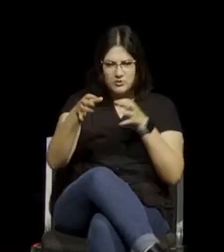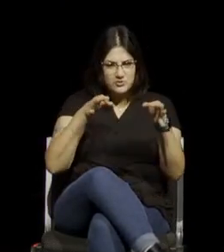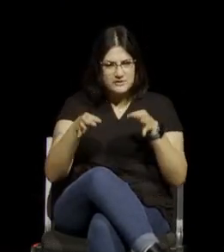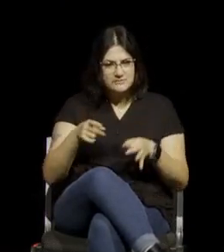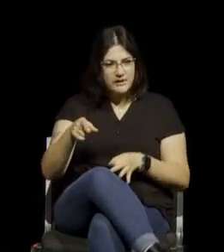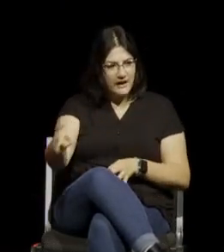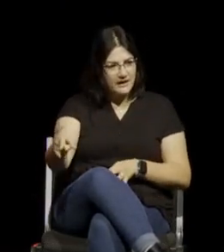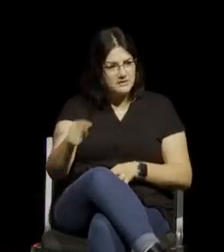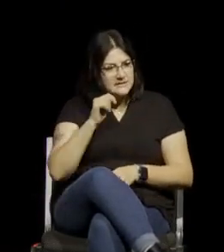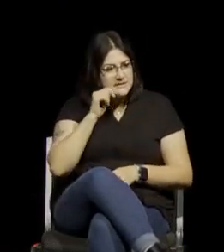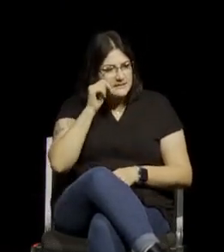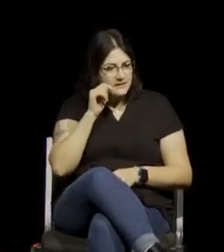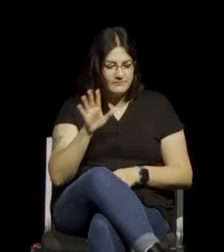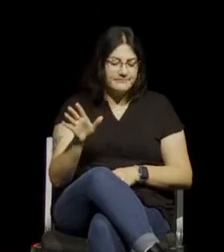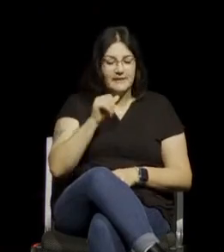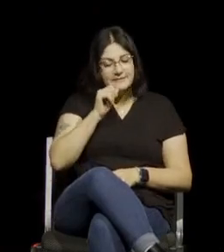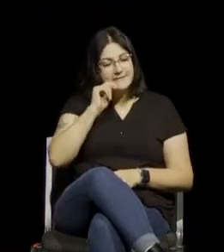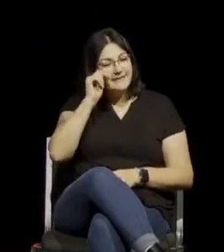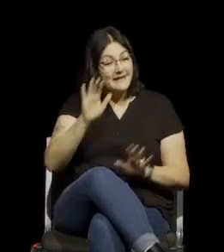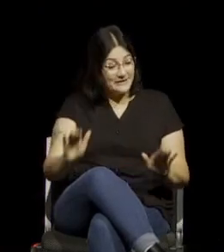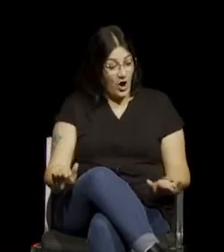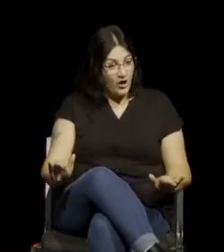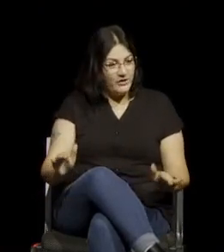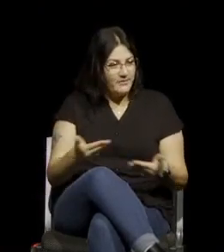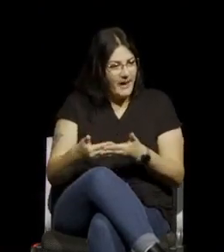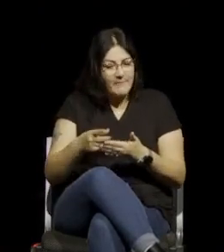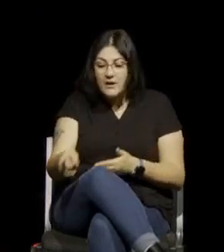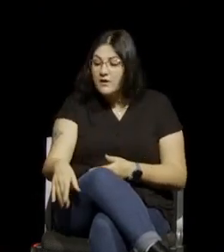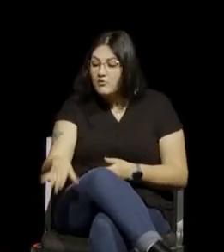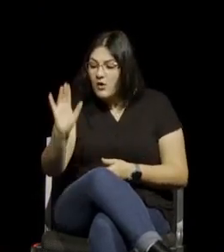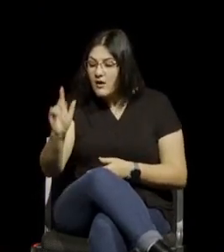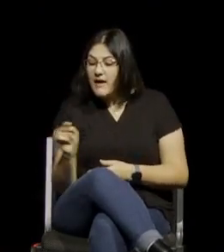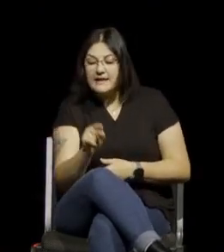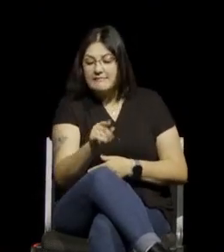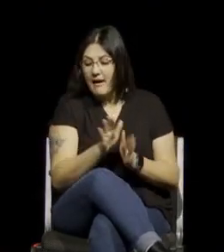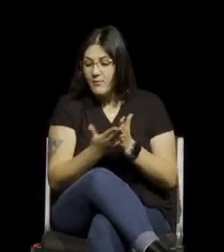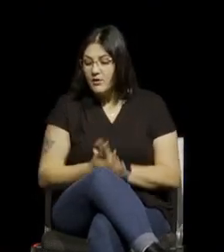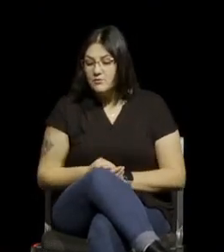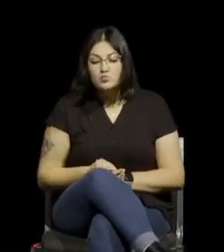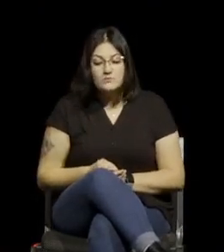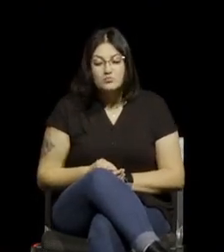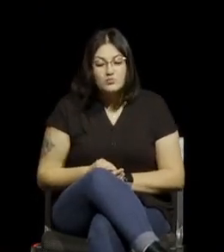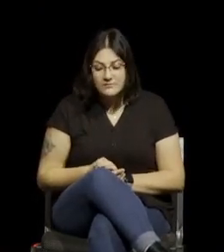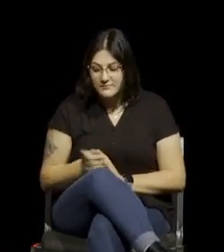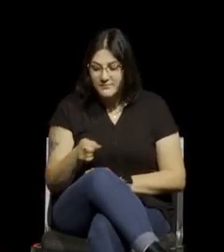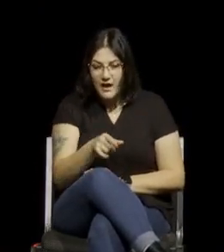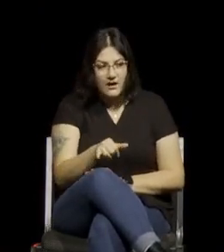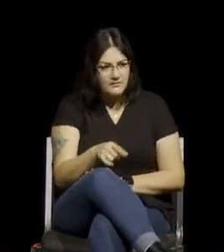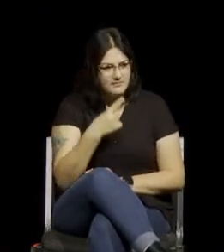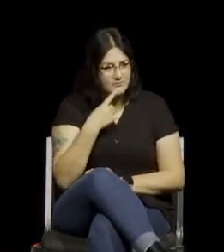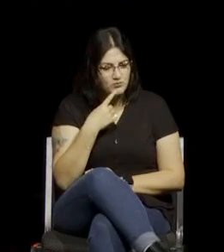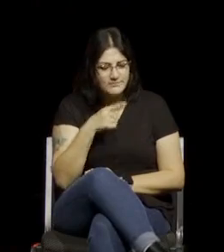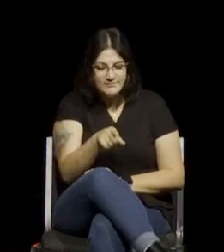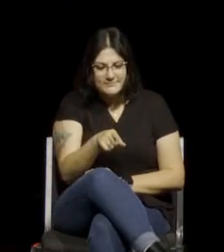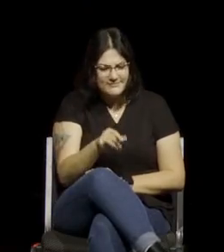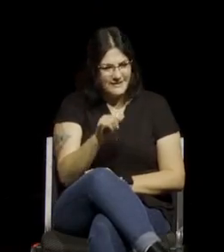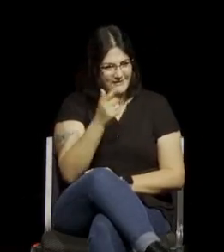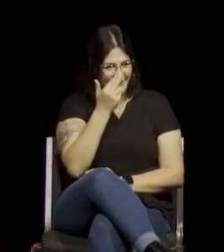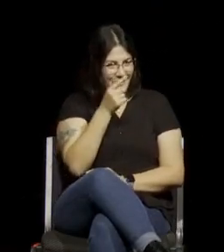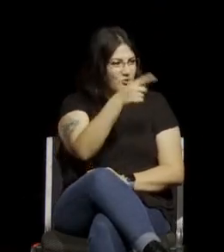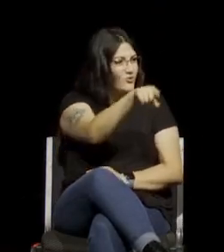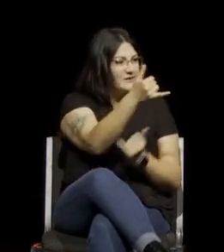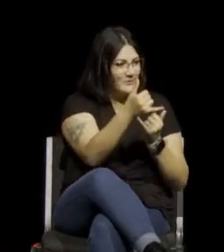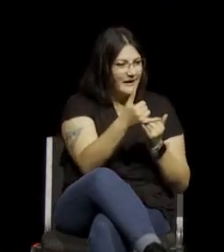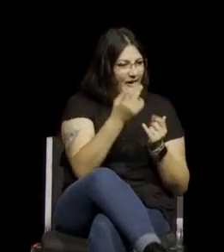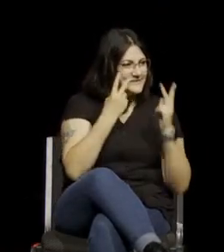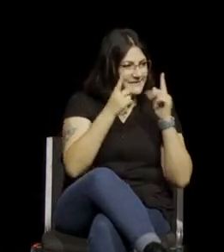toddler... and that's growing up in your home to hand you that book there? It's kind of funny to watch you try it as